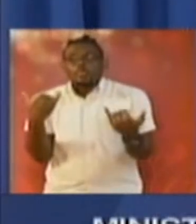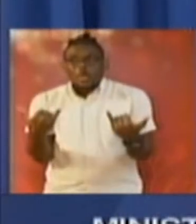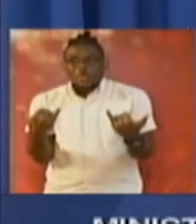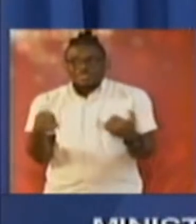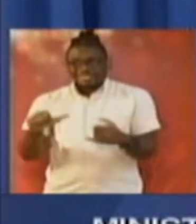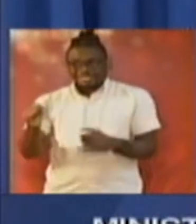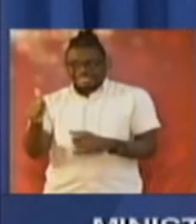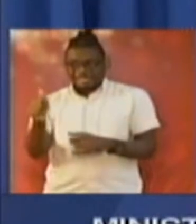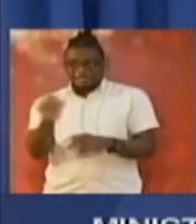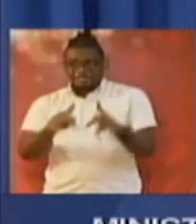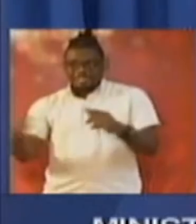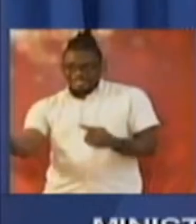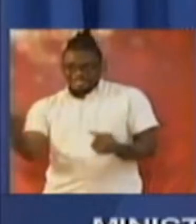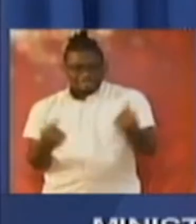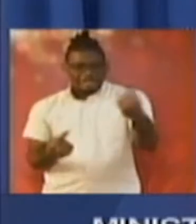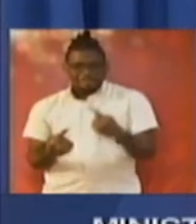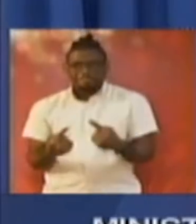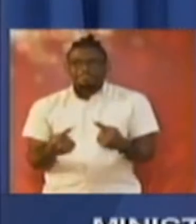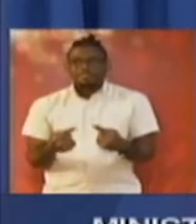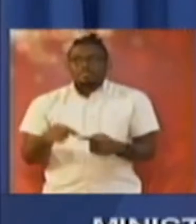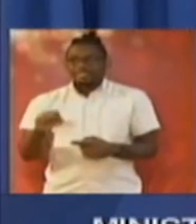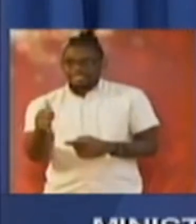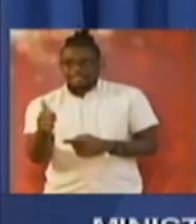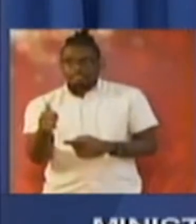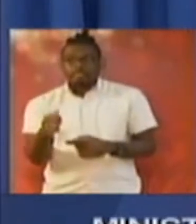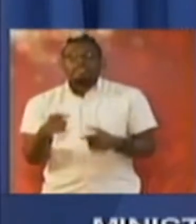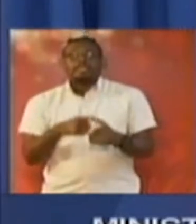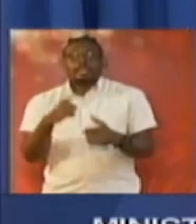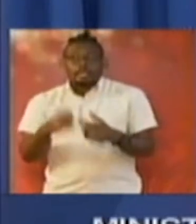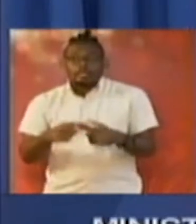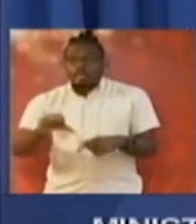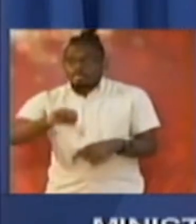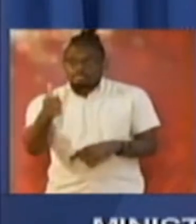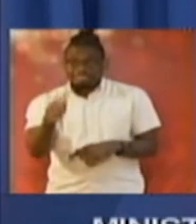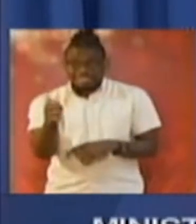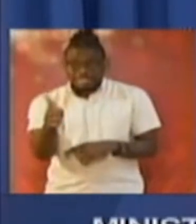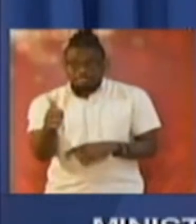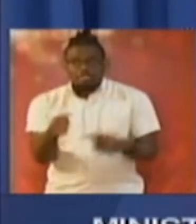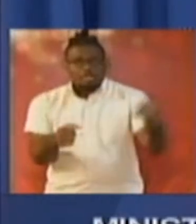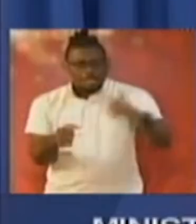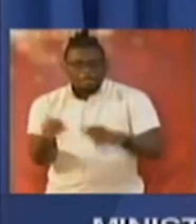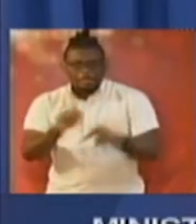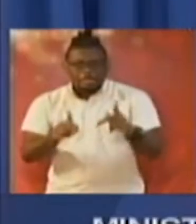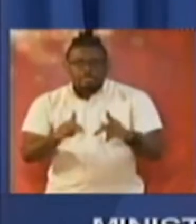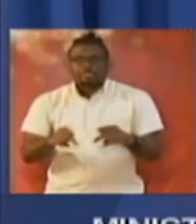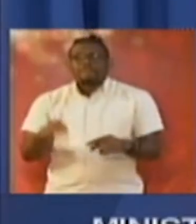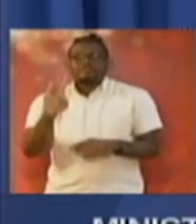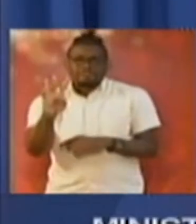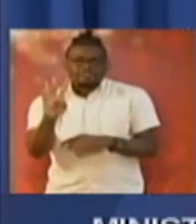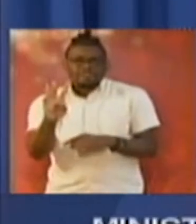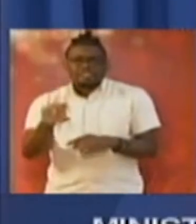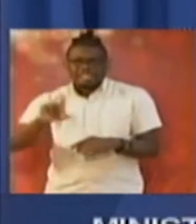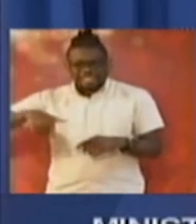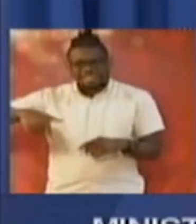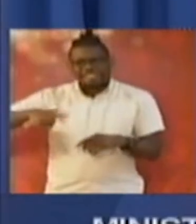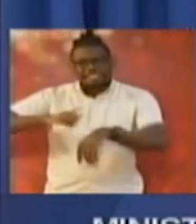9 and 12 for brunch, 10 come between 1 and 3 for lunch, and 10 come between 4 and 9 for dinner.